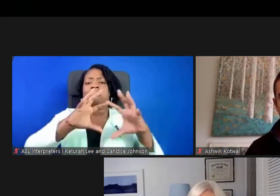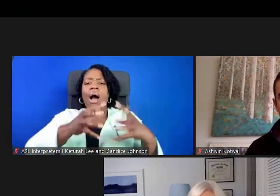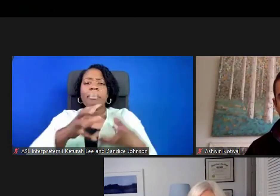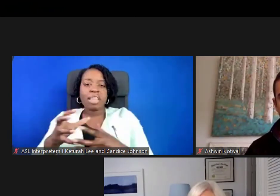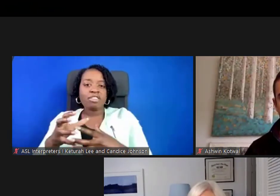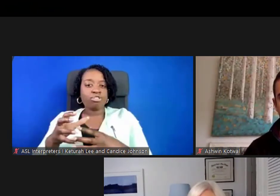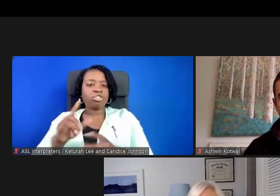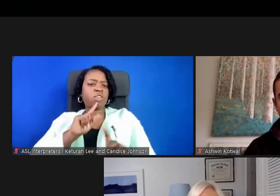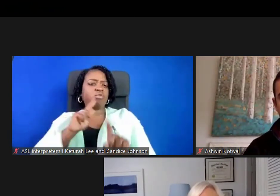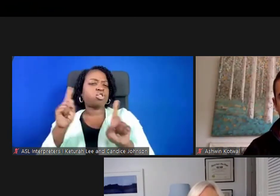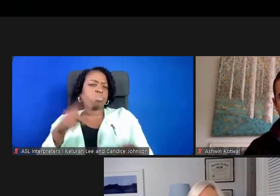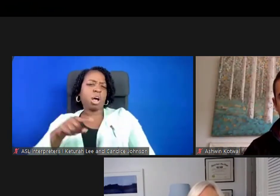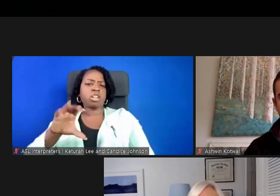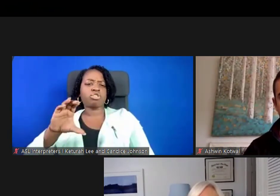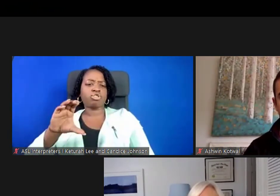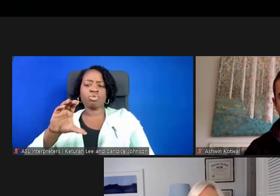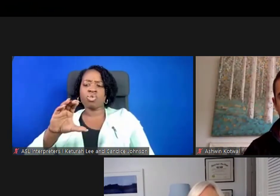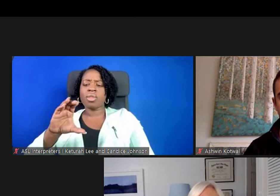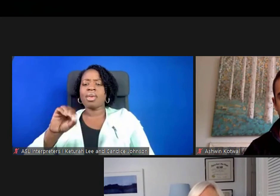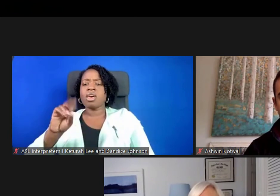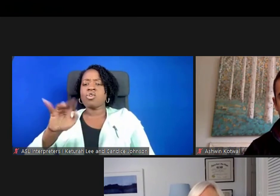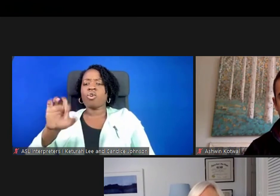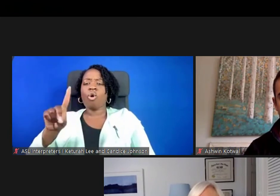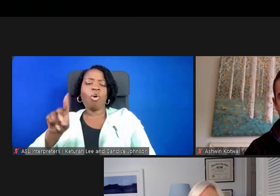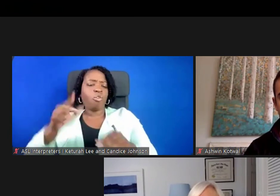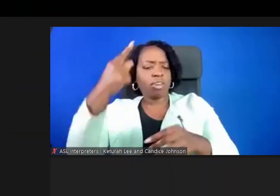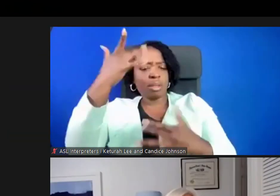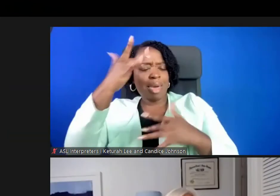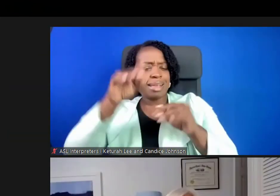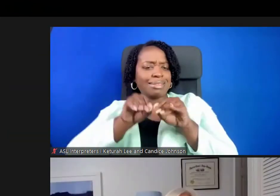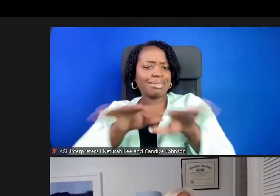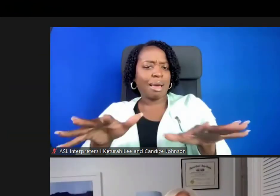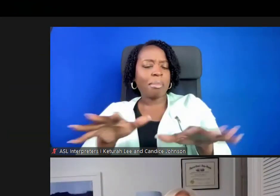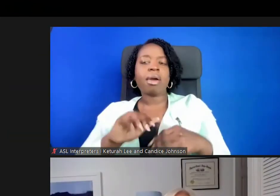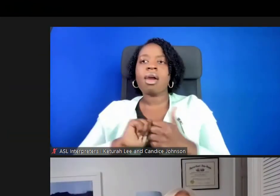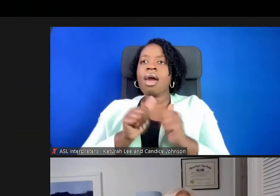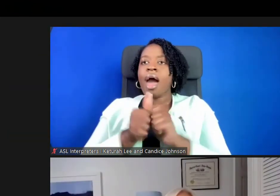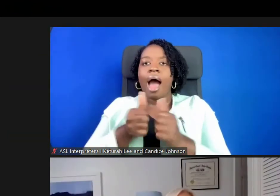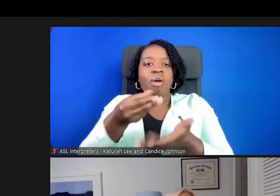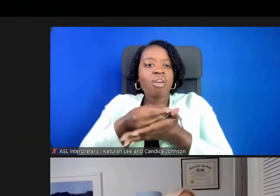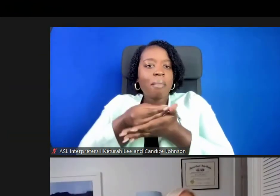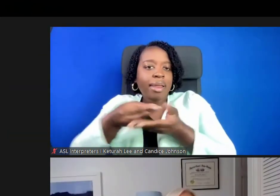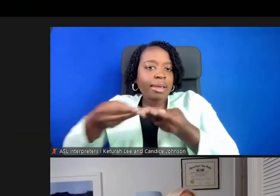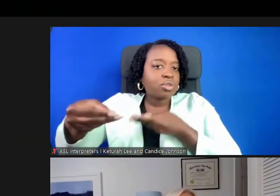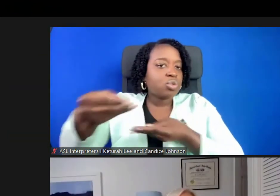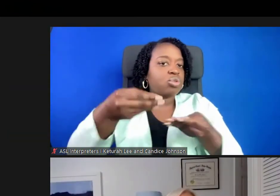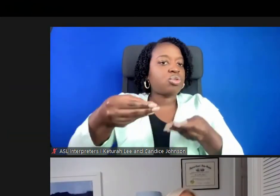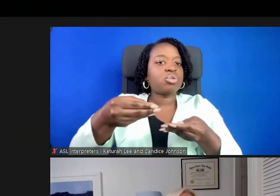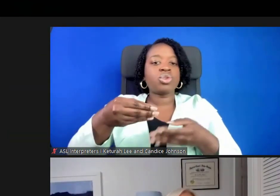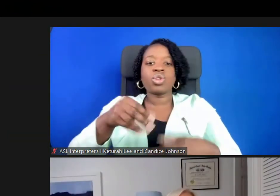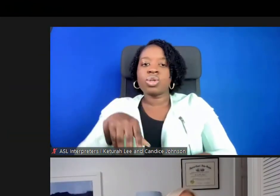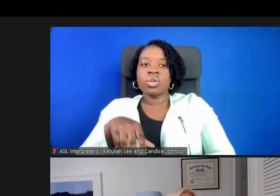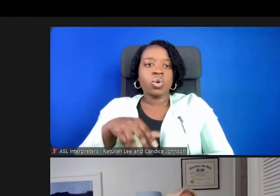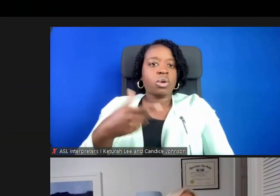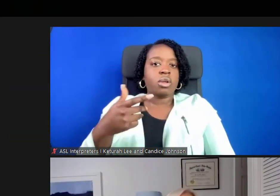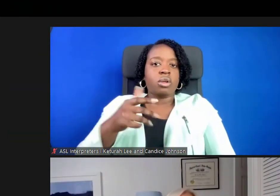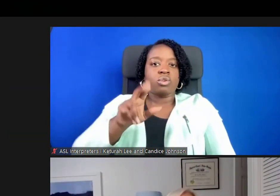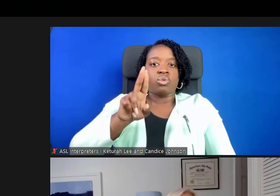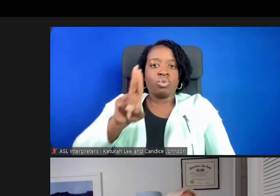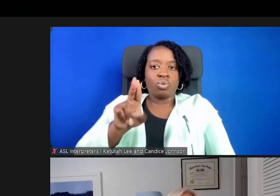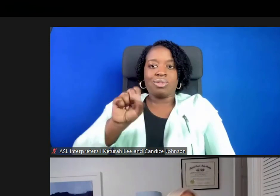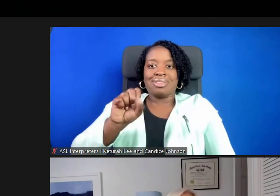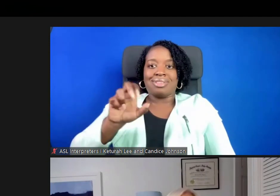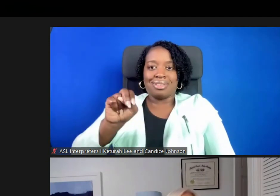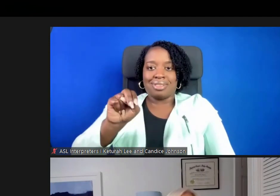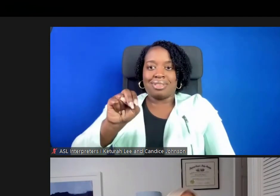And I think within, because of the way the funding flows to CMMI and some of the other bodies, this is